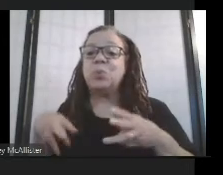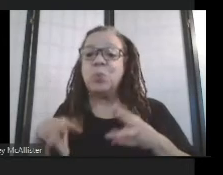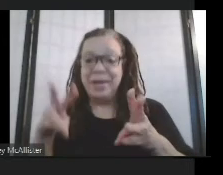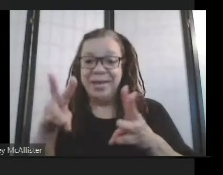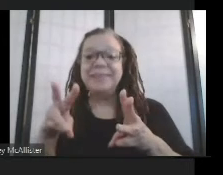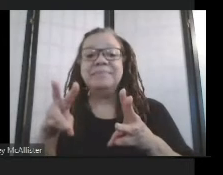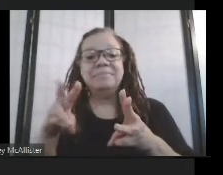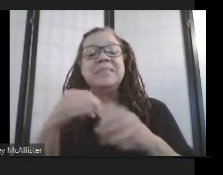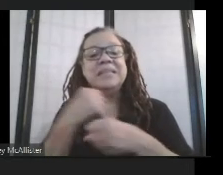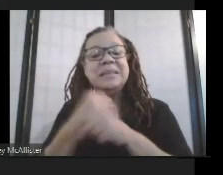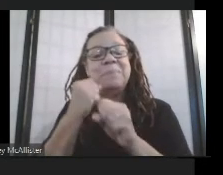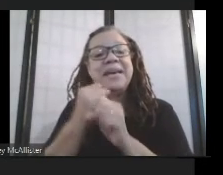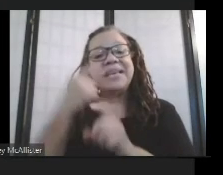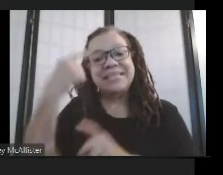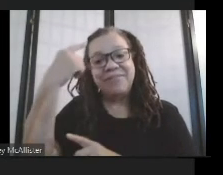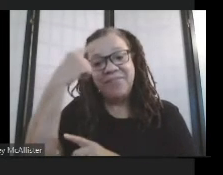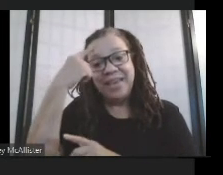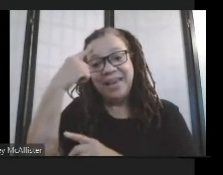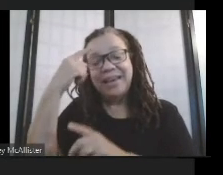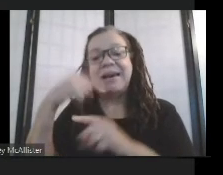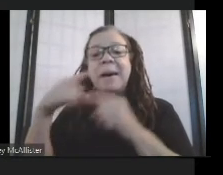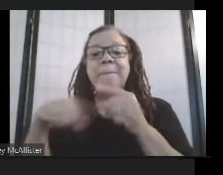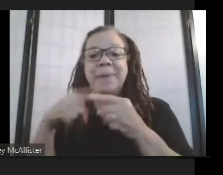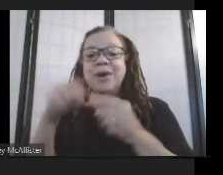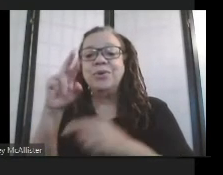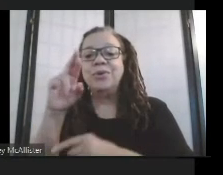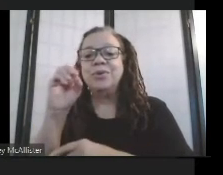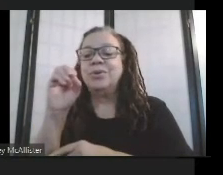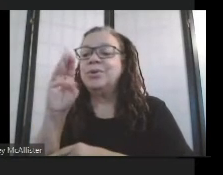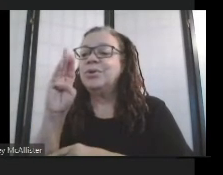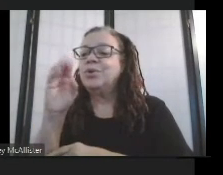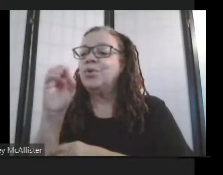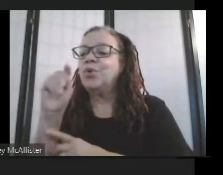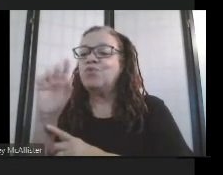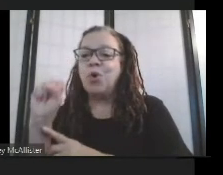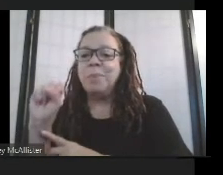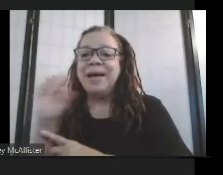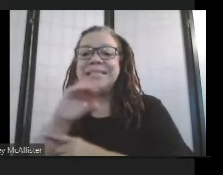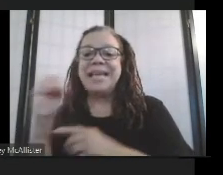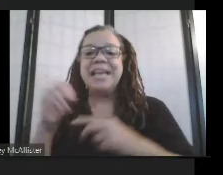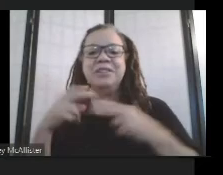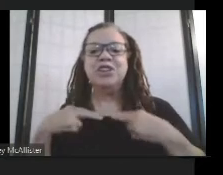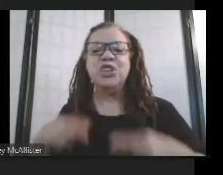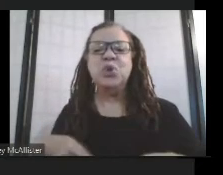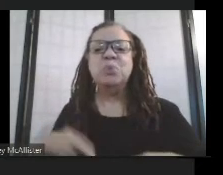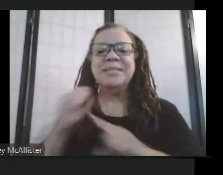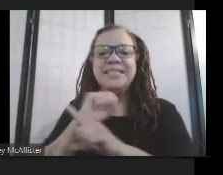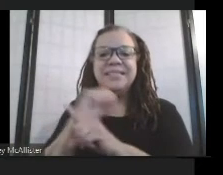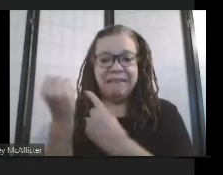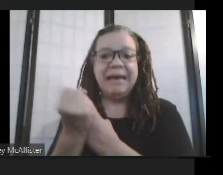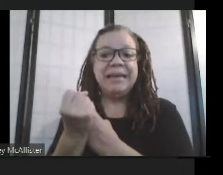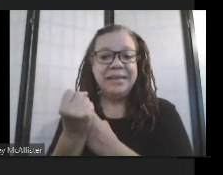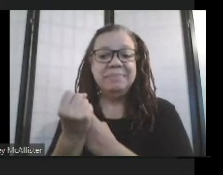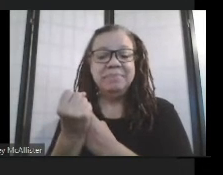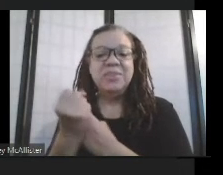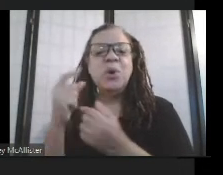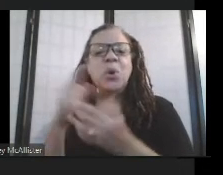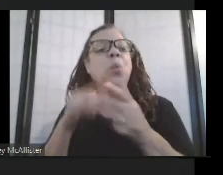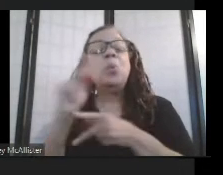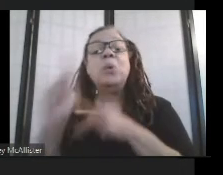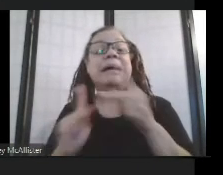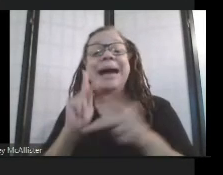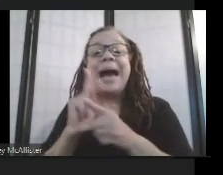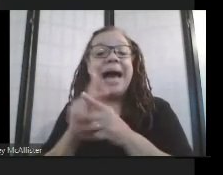way, to show us, to expand our thinking about robots and humanity. It's what kind of art would robots